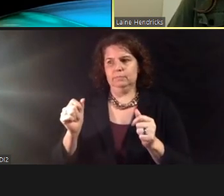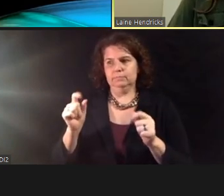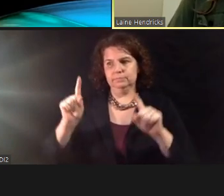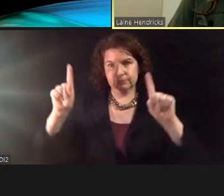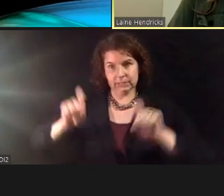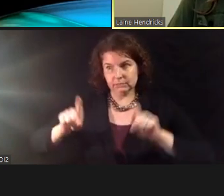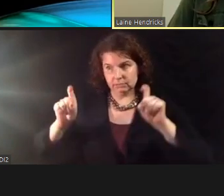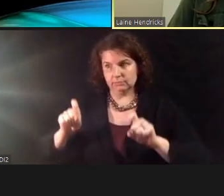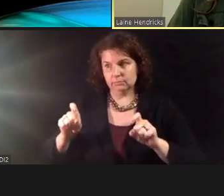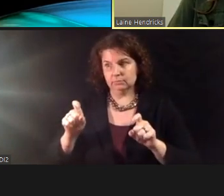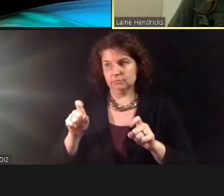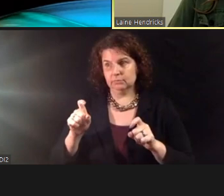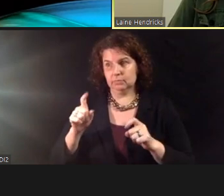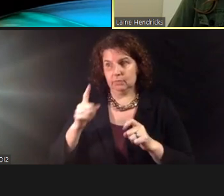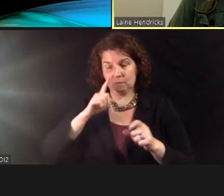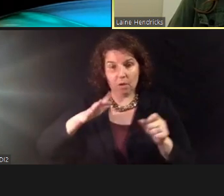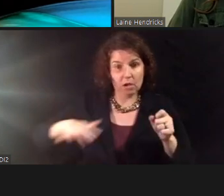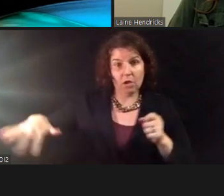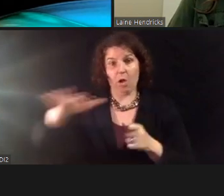soon?